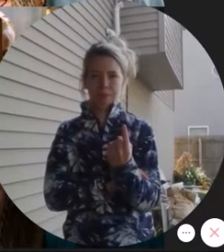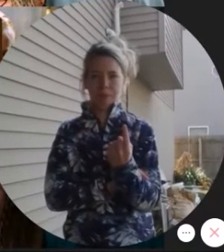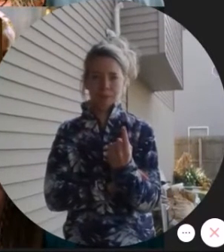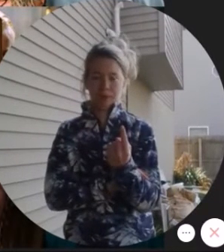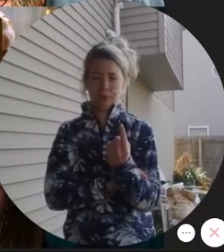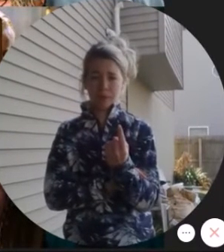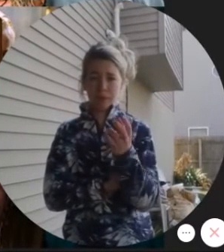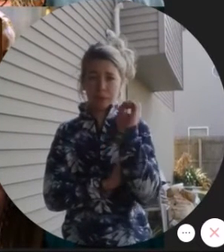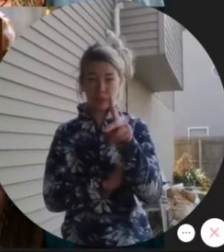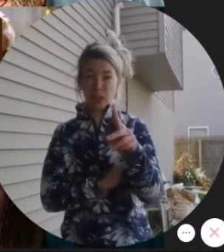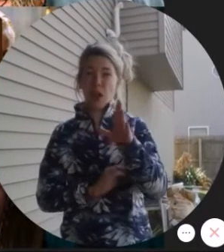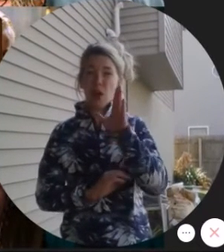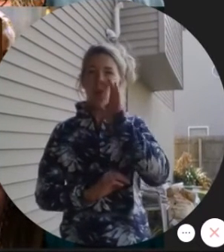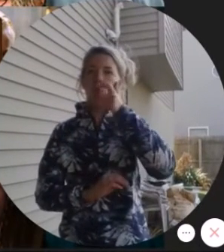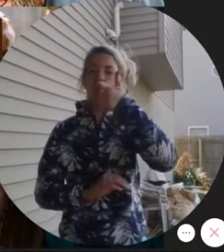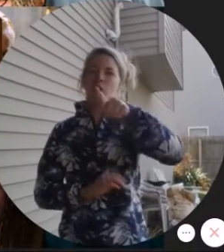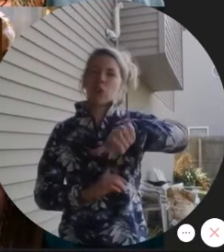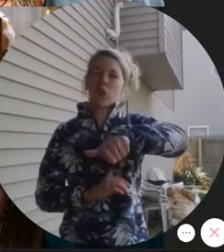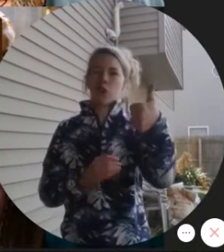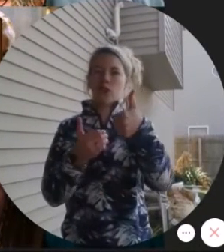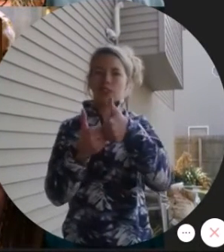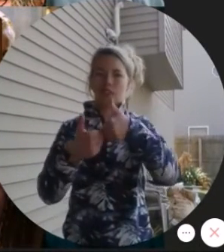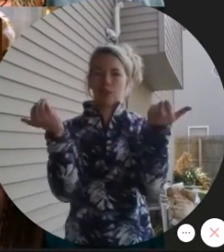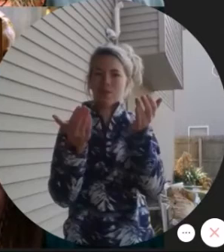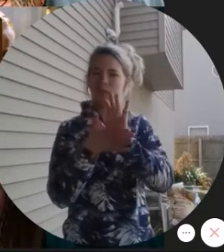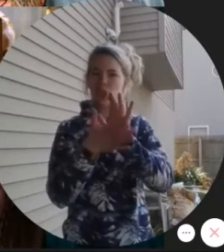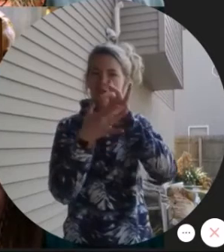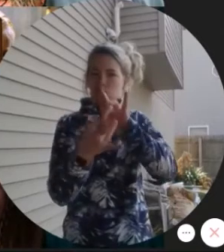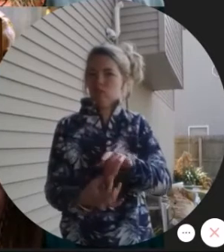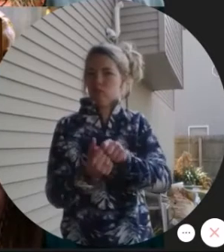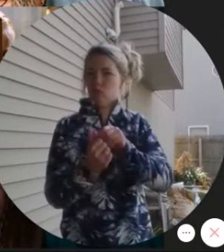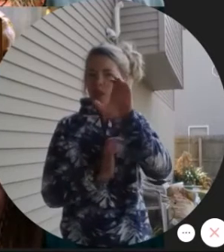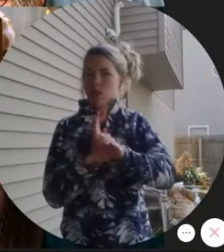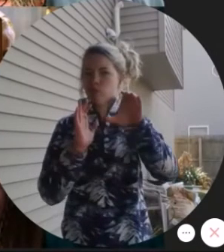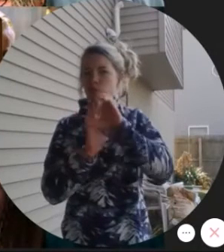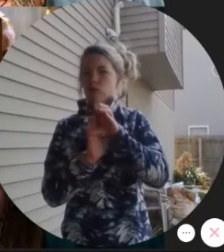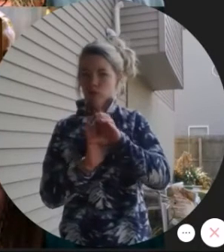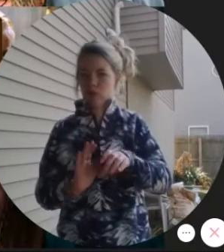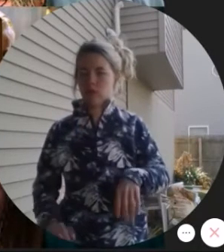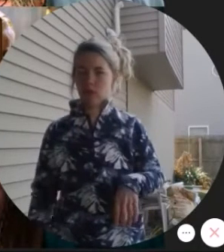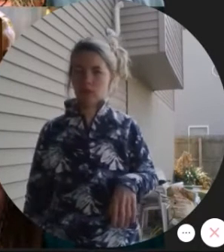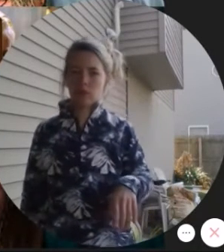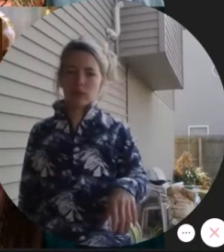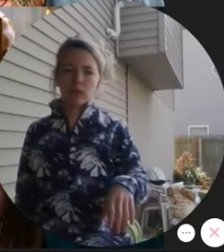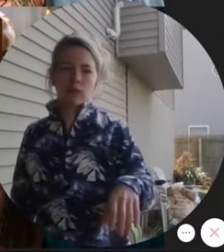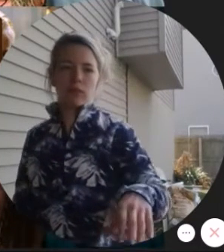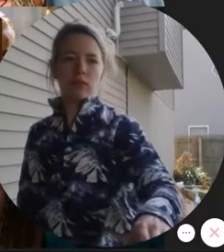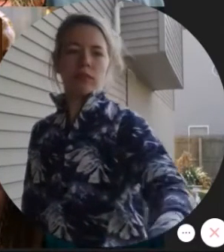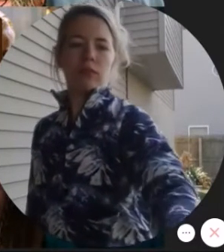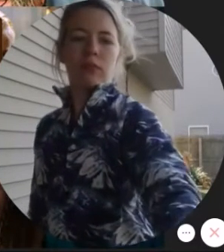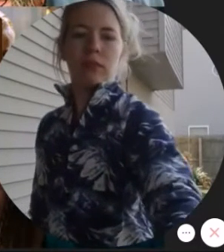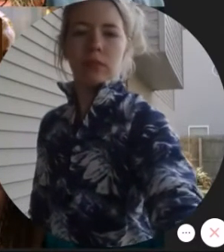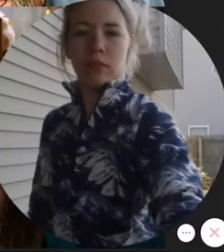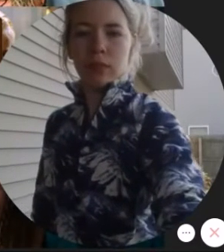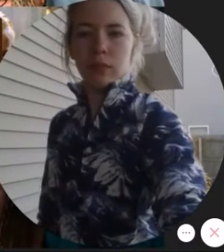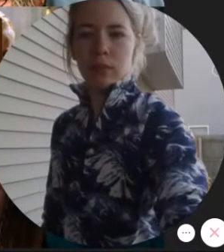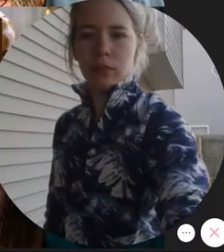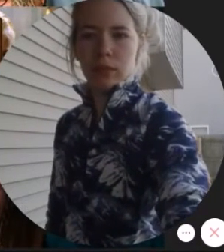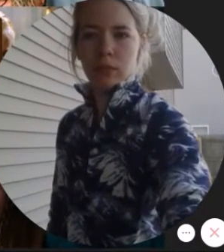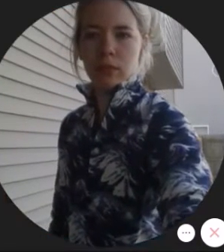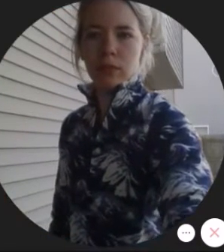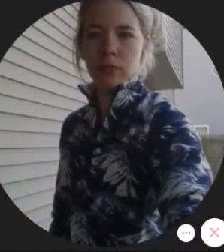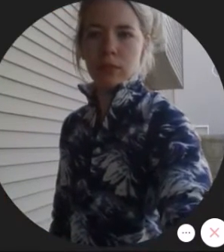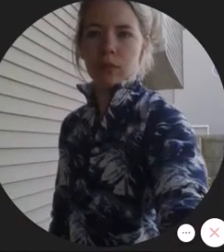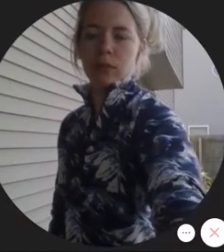She only picked the characters that names show up pretty often in the first book. Now there are other names, but they don't